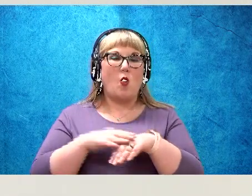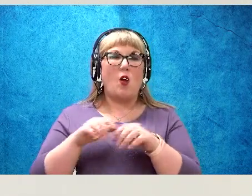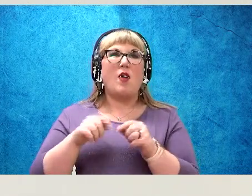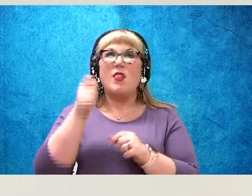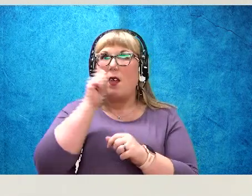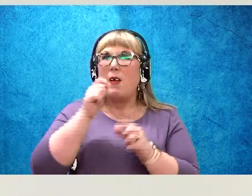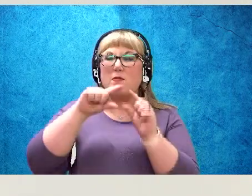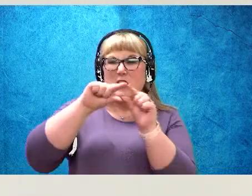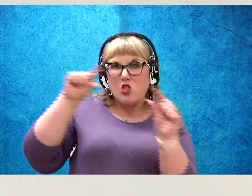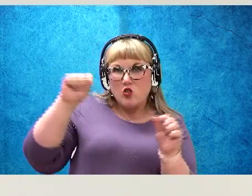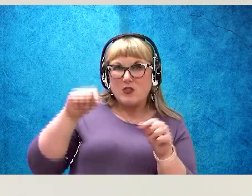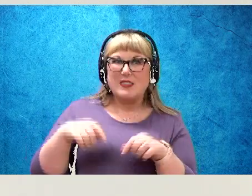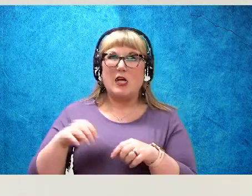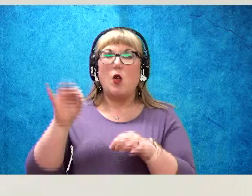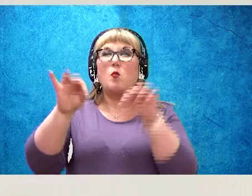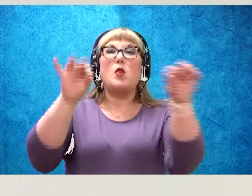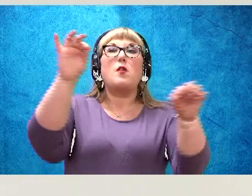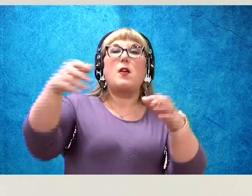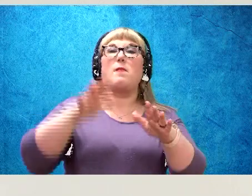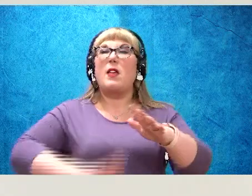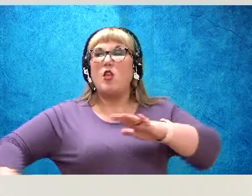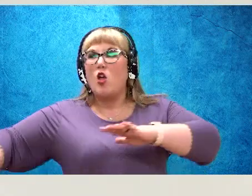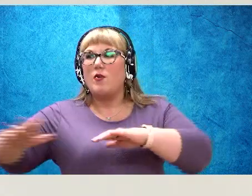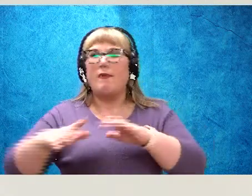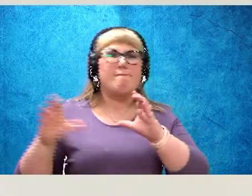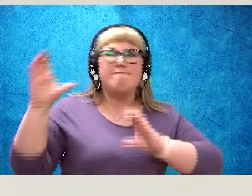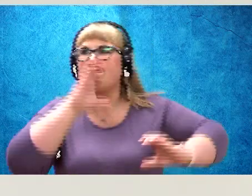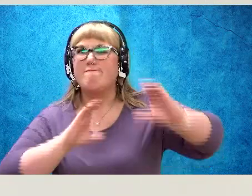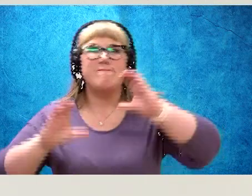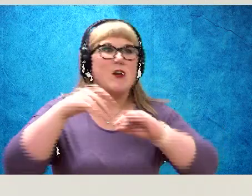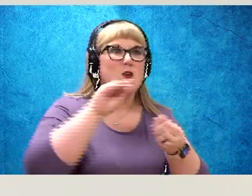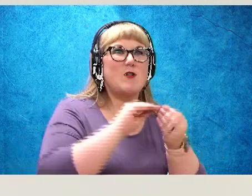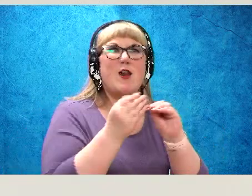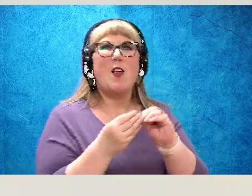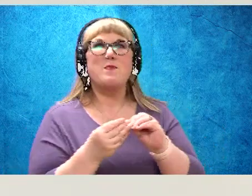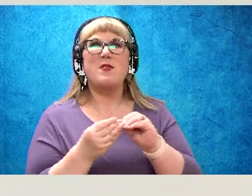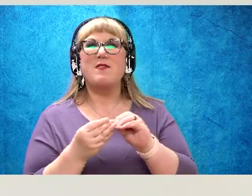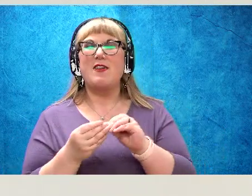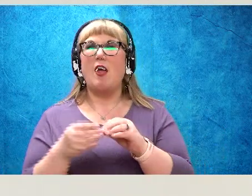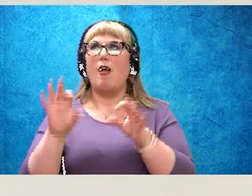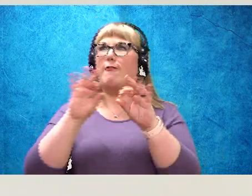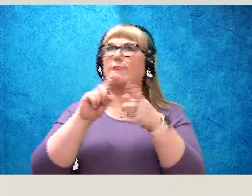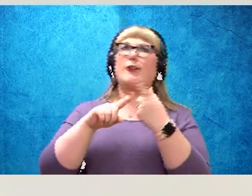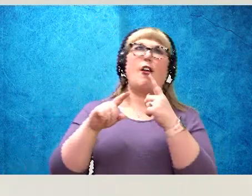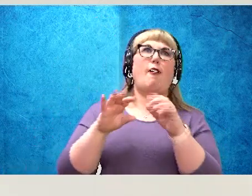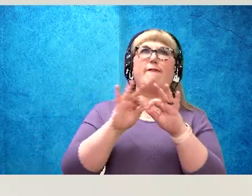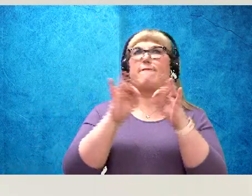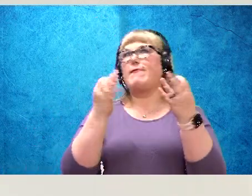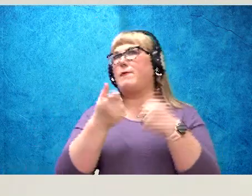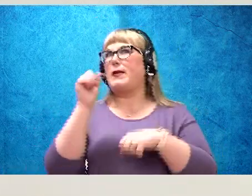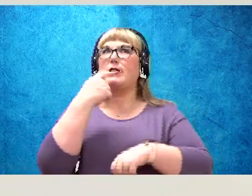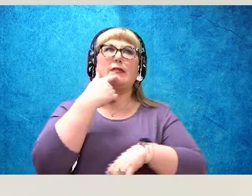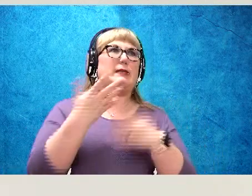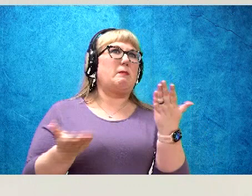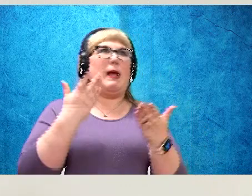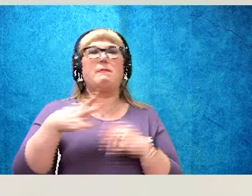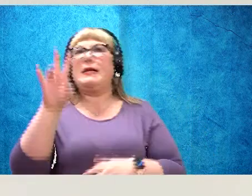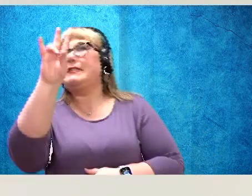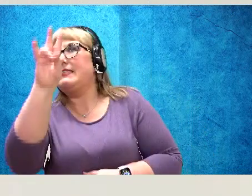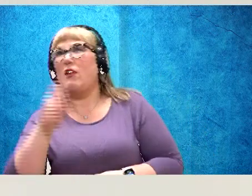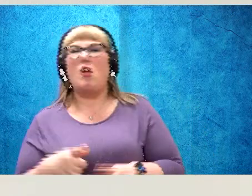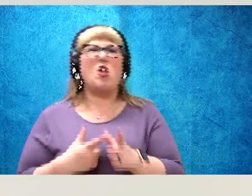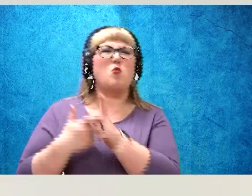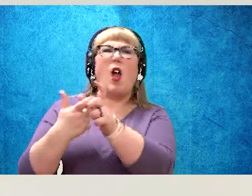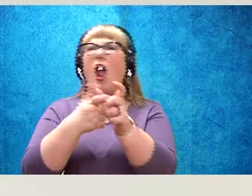put them around the yard and go for a number hunt. So a family member could call out a number, number 7, and you have to run